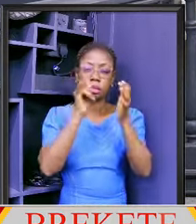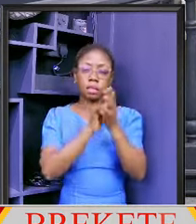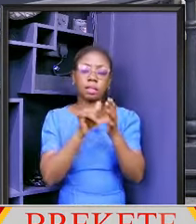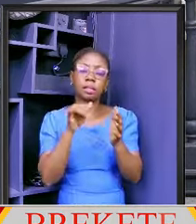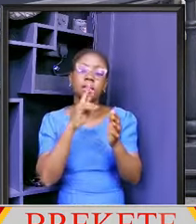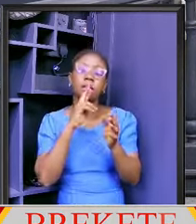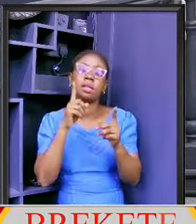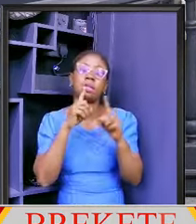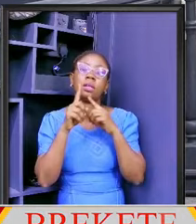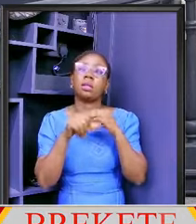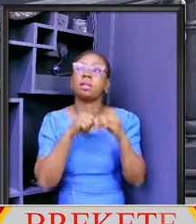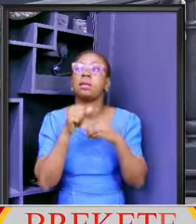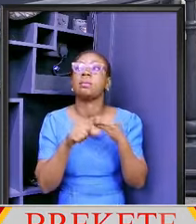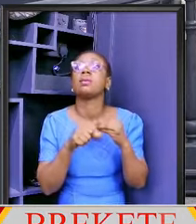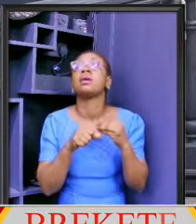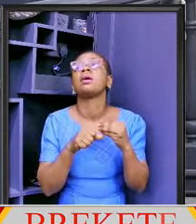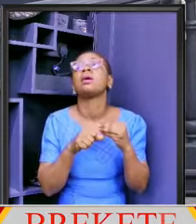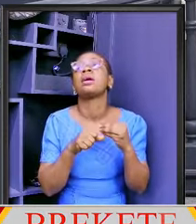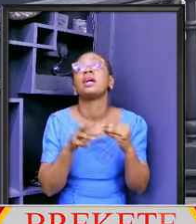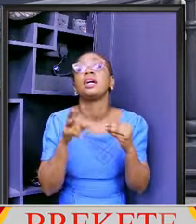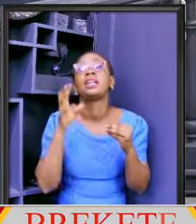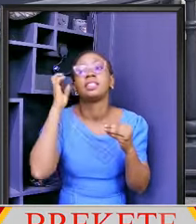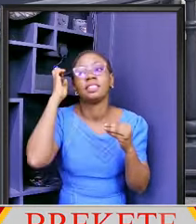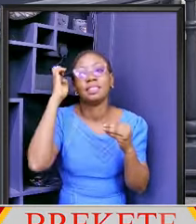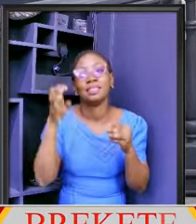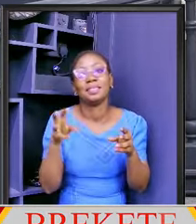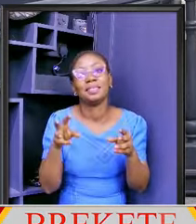own president. Yes. Okay. So he was